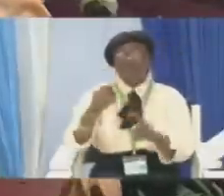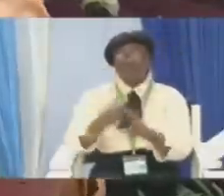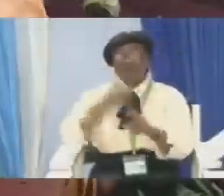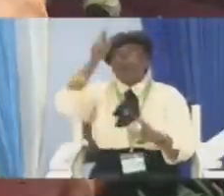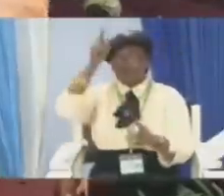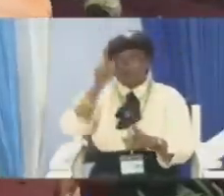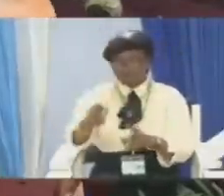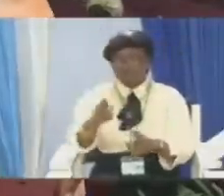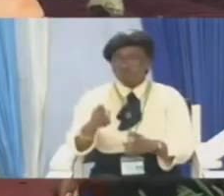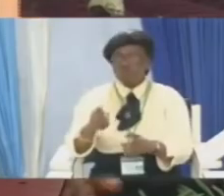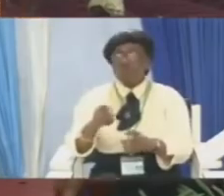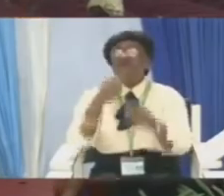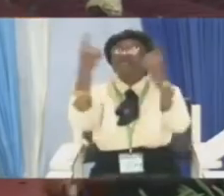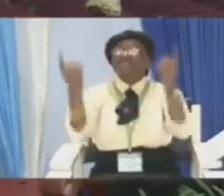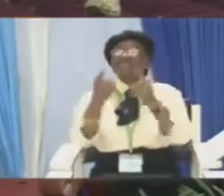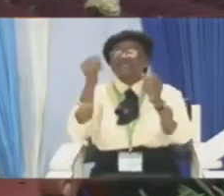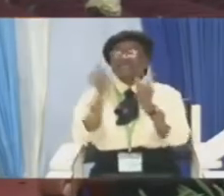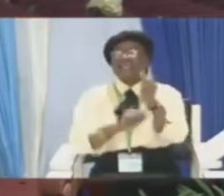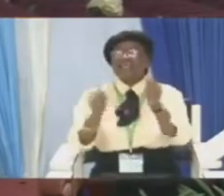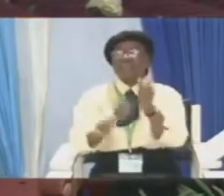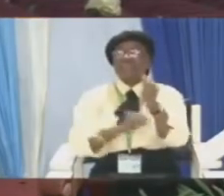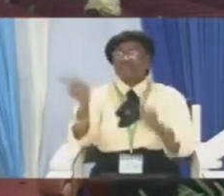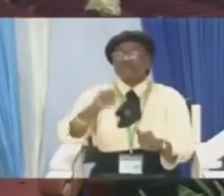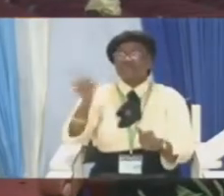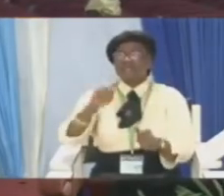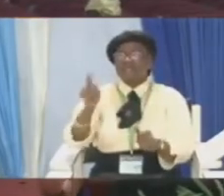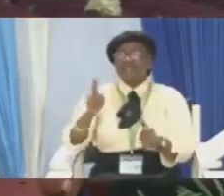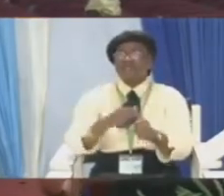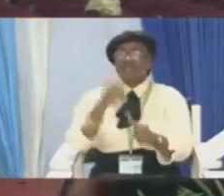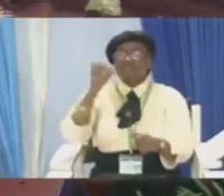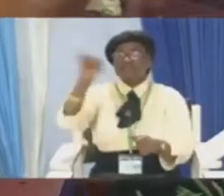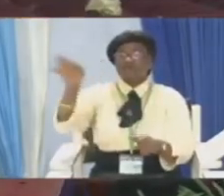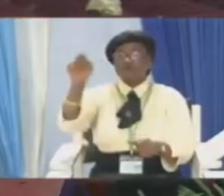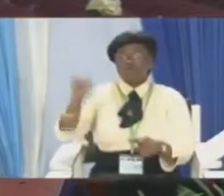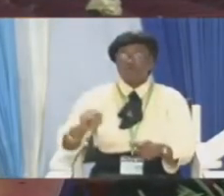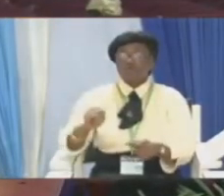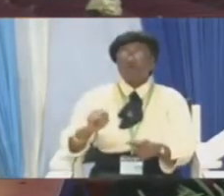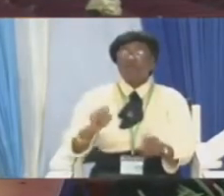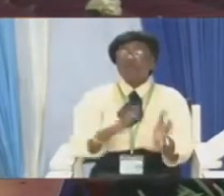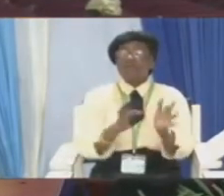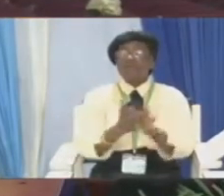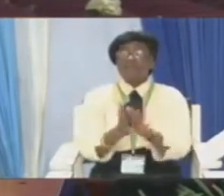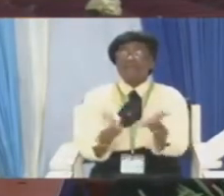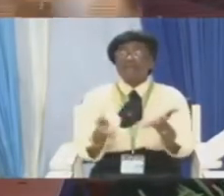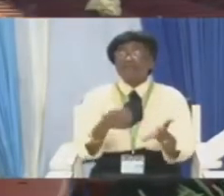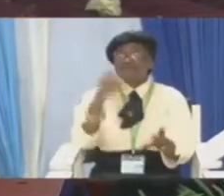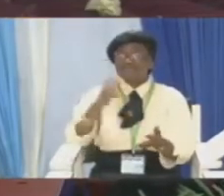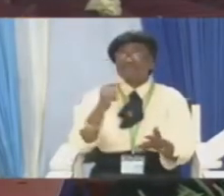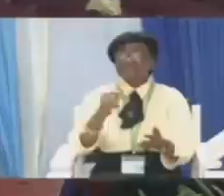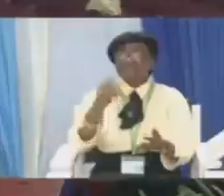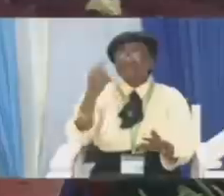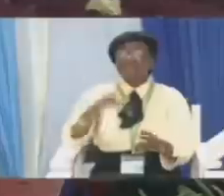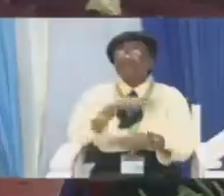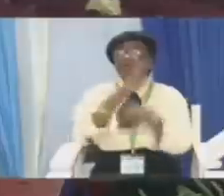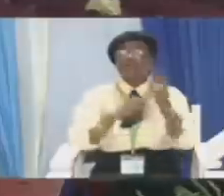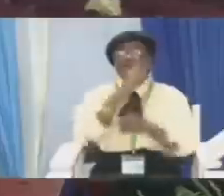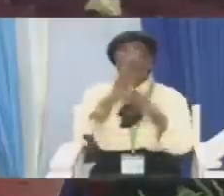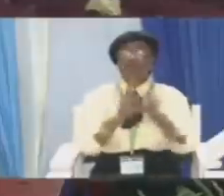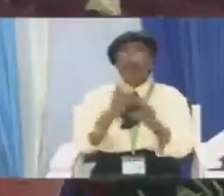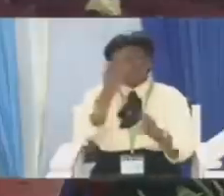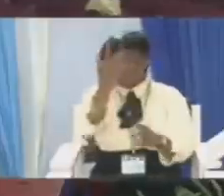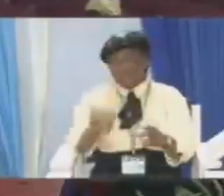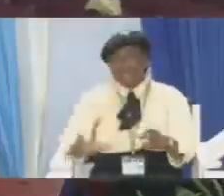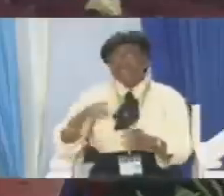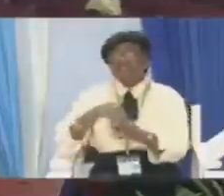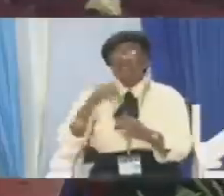Sin everywhere. 1 John chapter 5 verse 19, the Bible says, the whole world lieth in wickedness. A lot of people